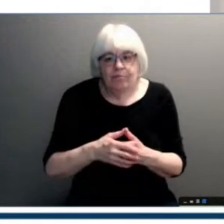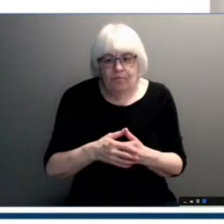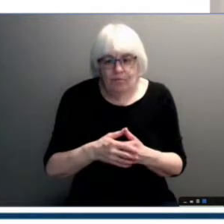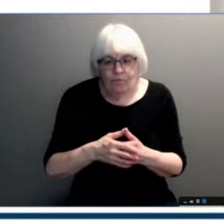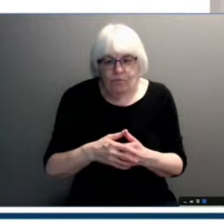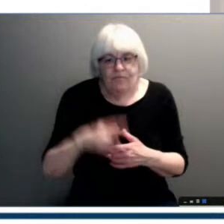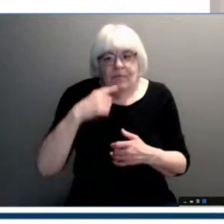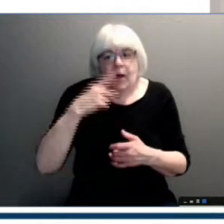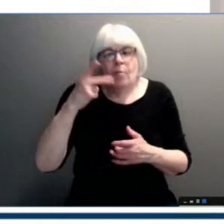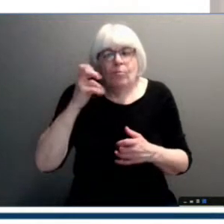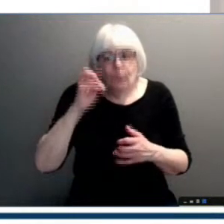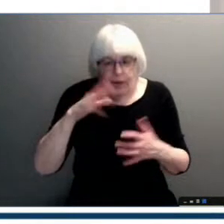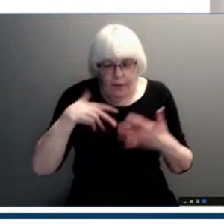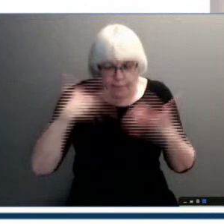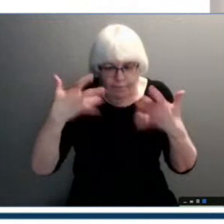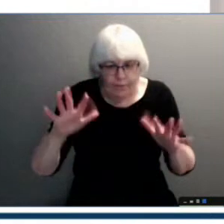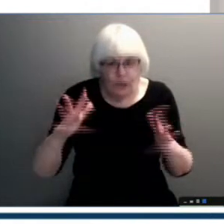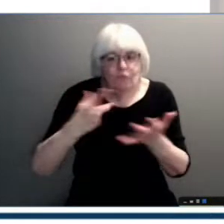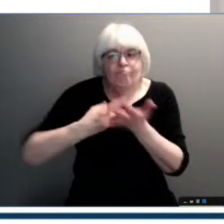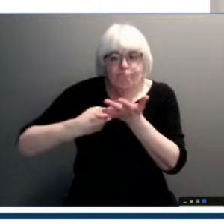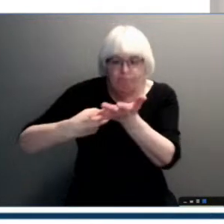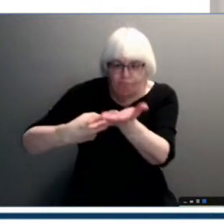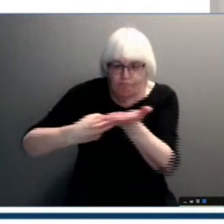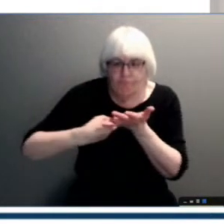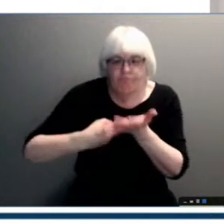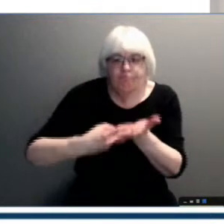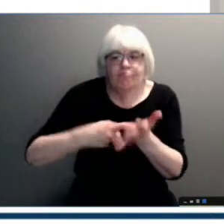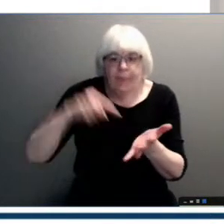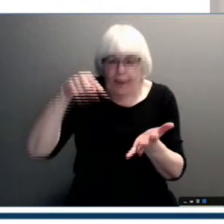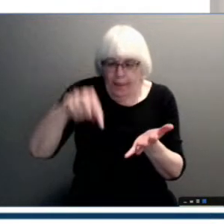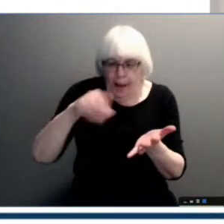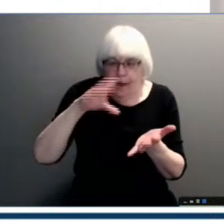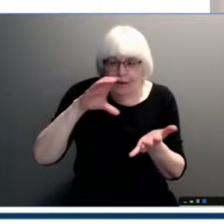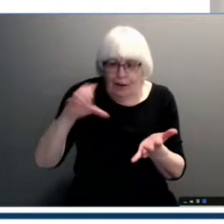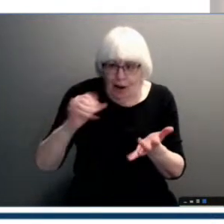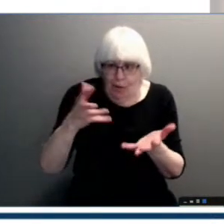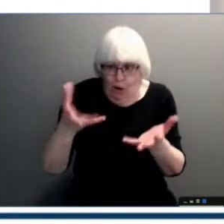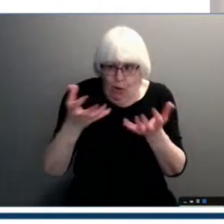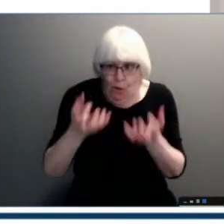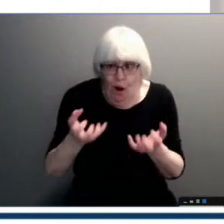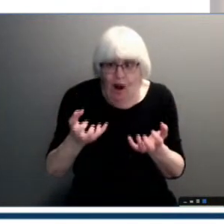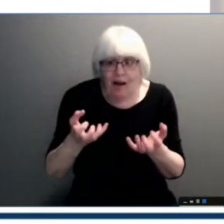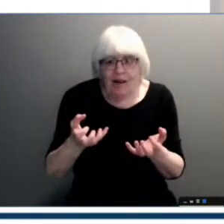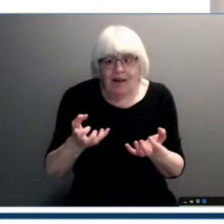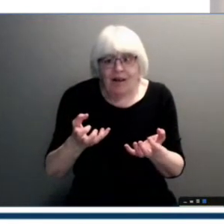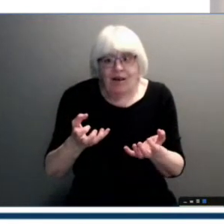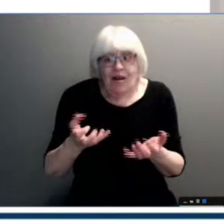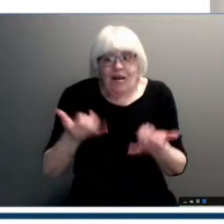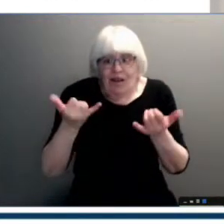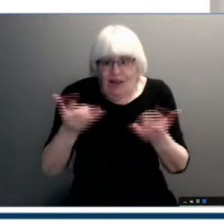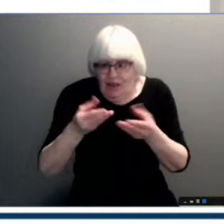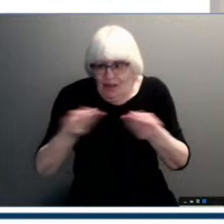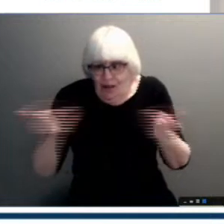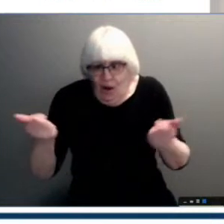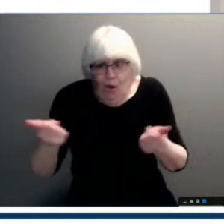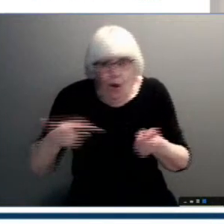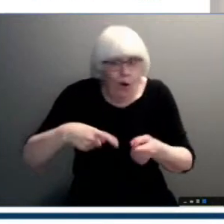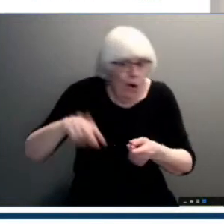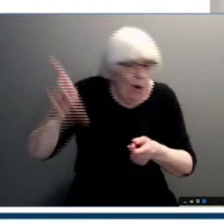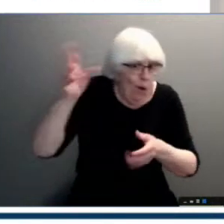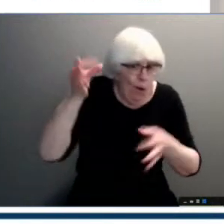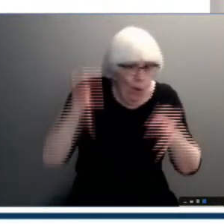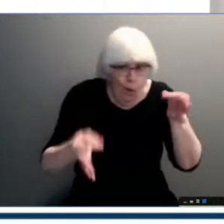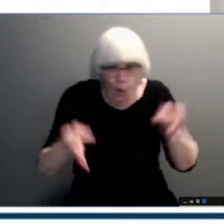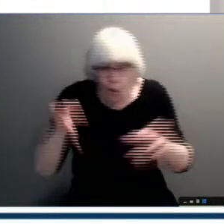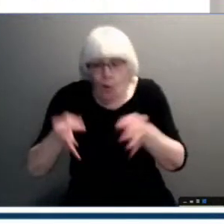said if they had a case to bring, they should bring it before the courts. They've now decided that they have a court case to bring, and they brought it before the courts, and we'll let the courts decide